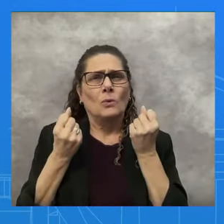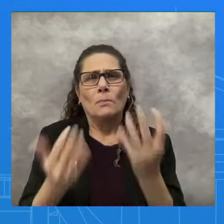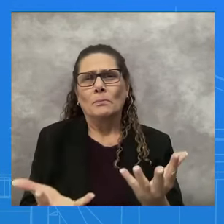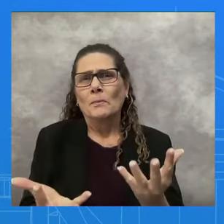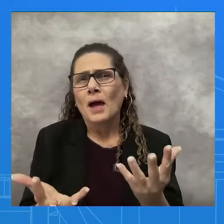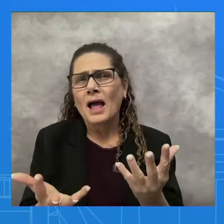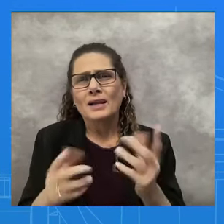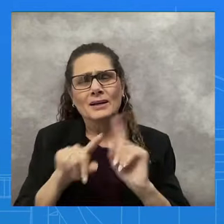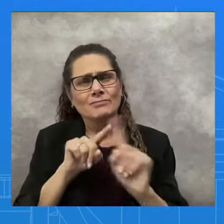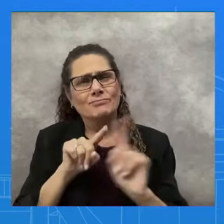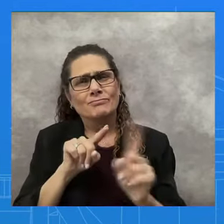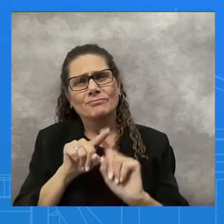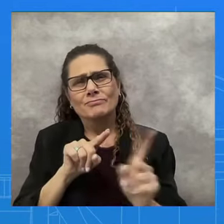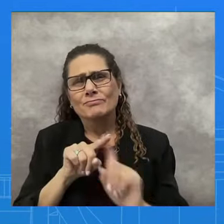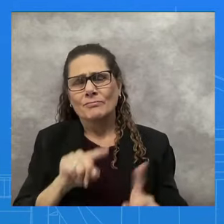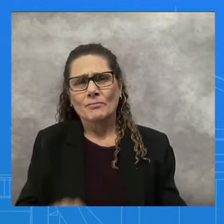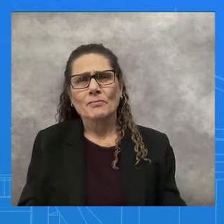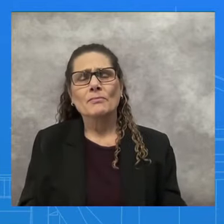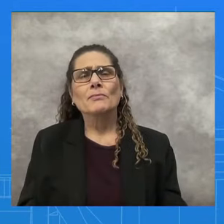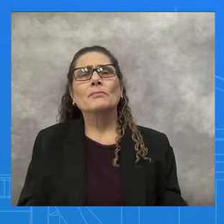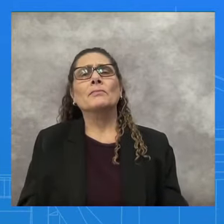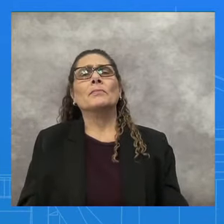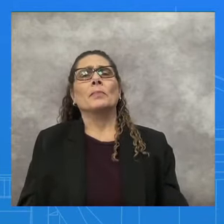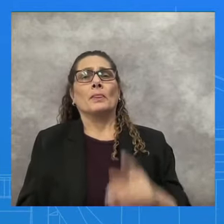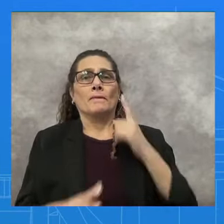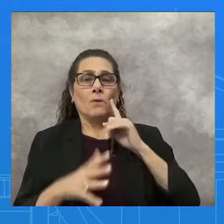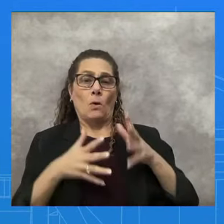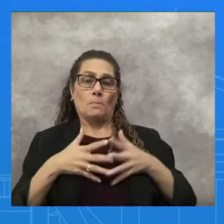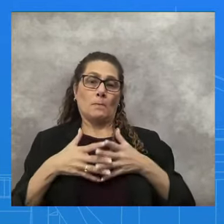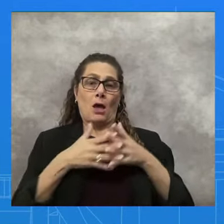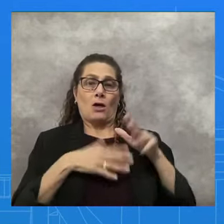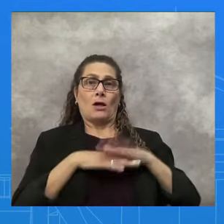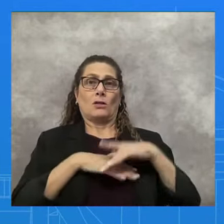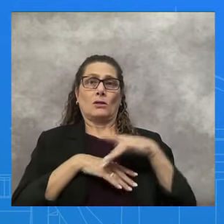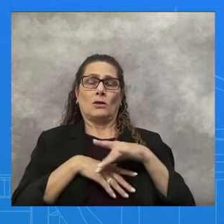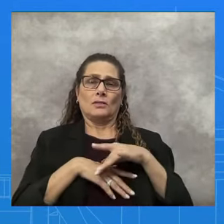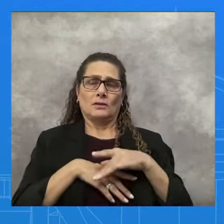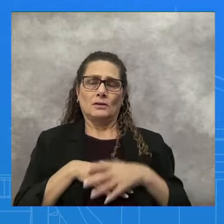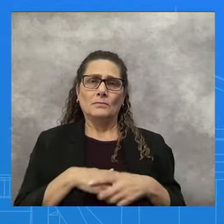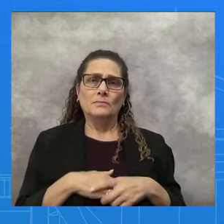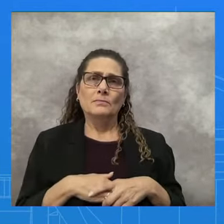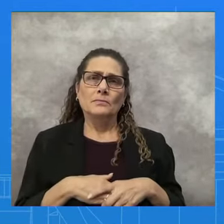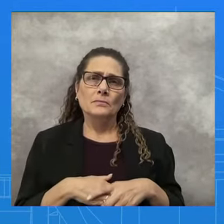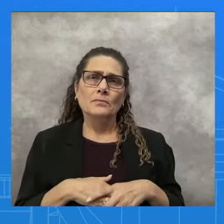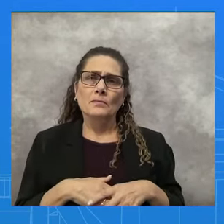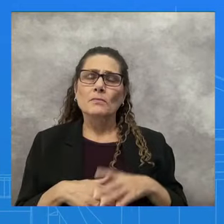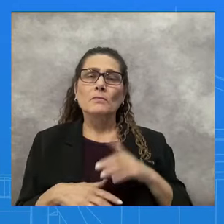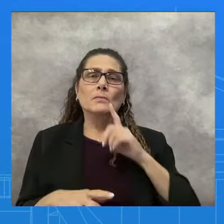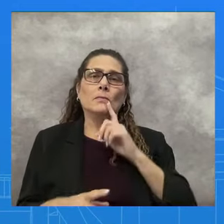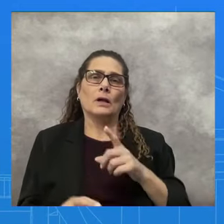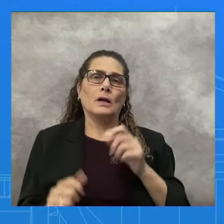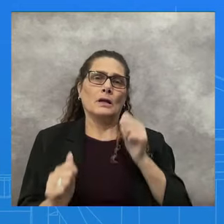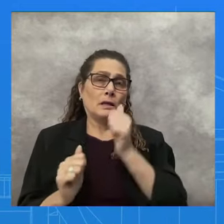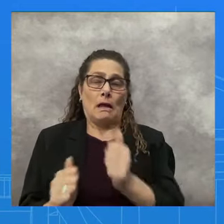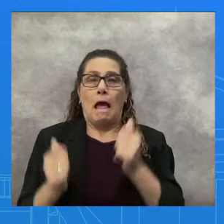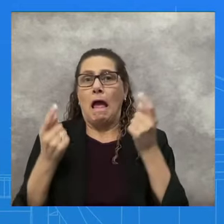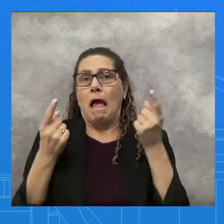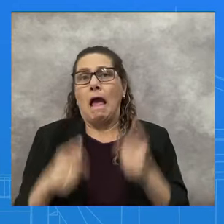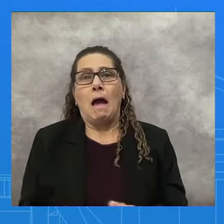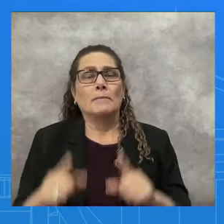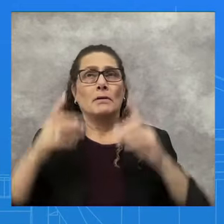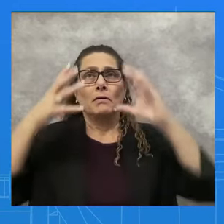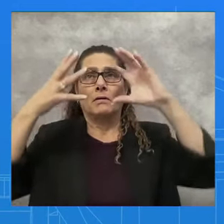Earth. And so any capability that could disrupt that and that could therefore have some impact